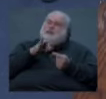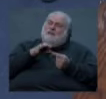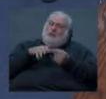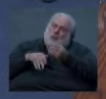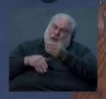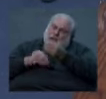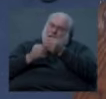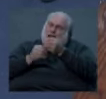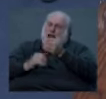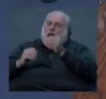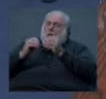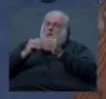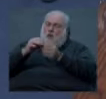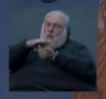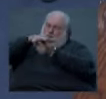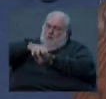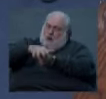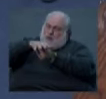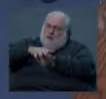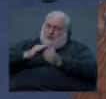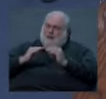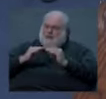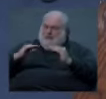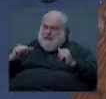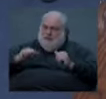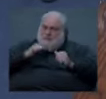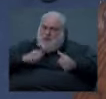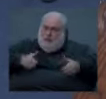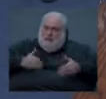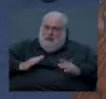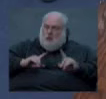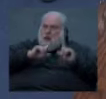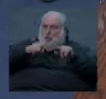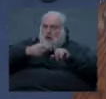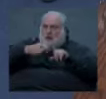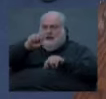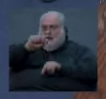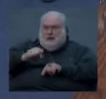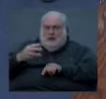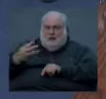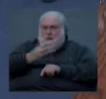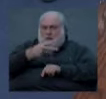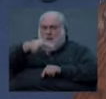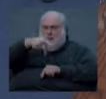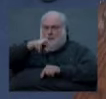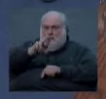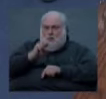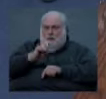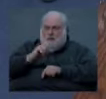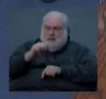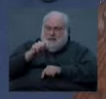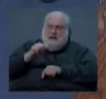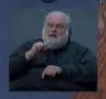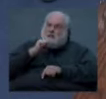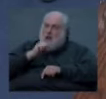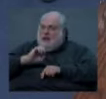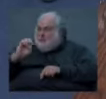this system that doesn't allow calls to go to the Southwest Precinct, the